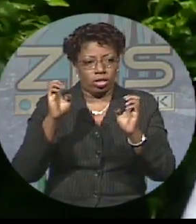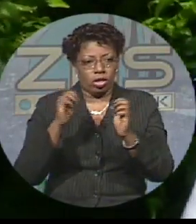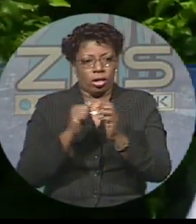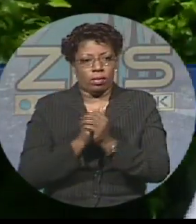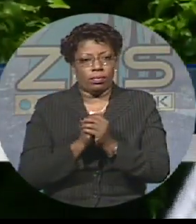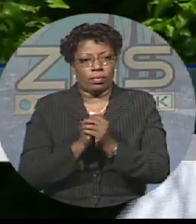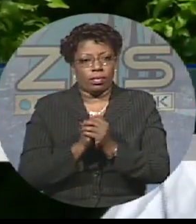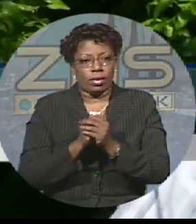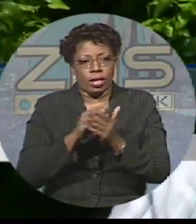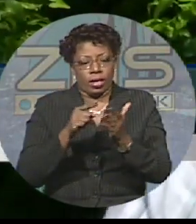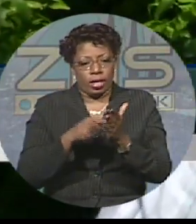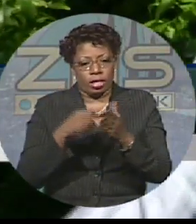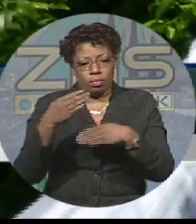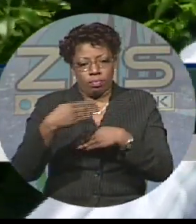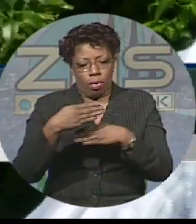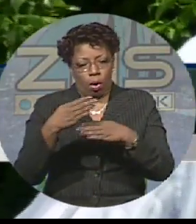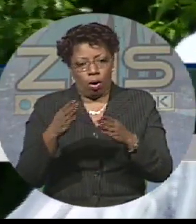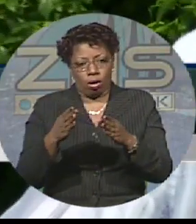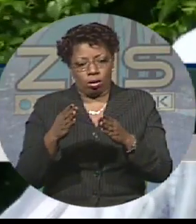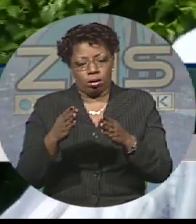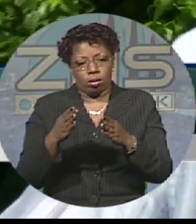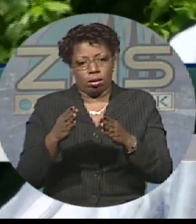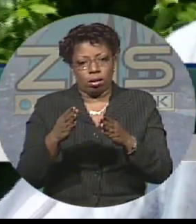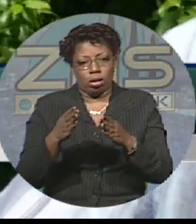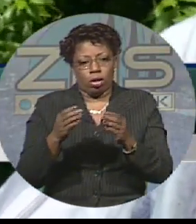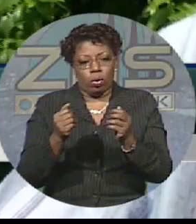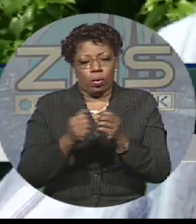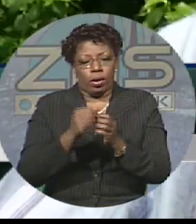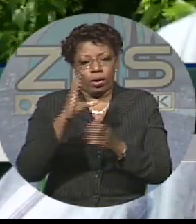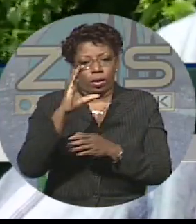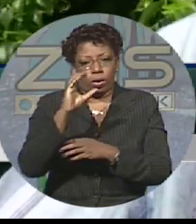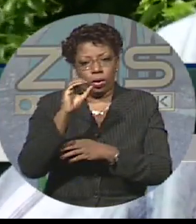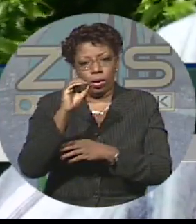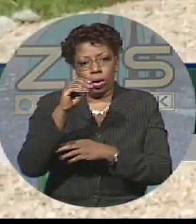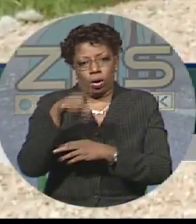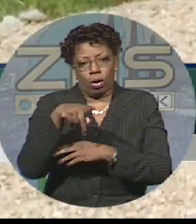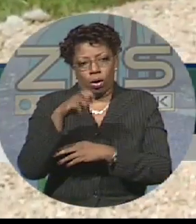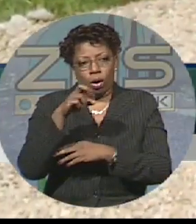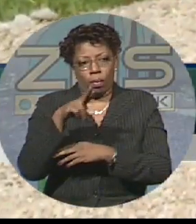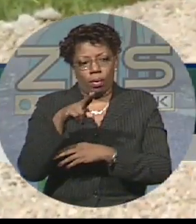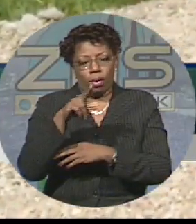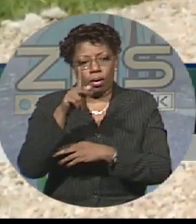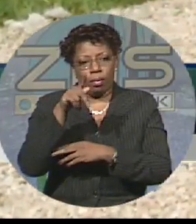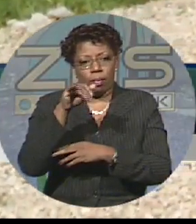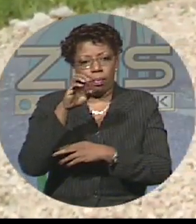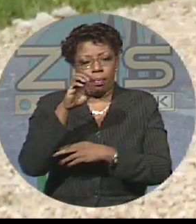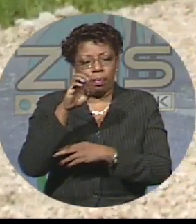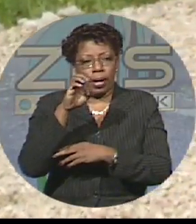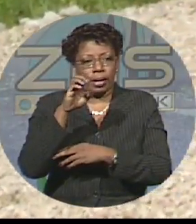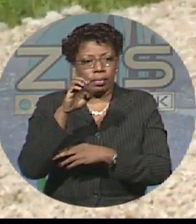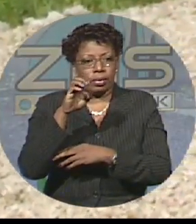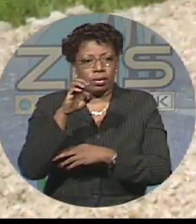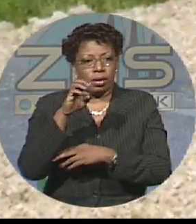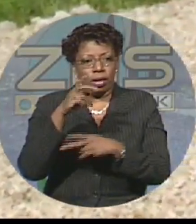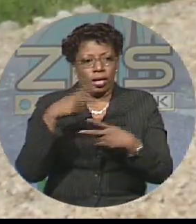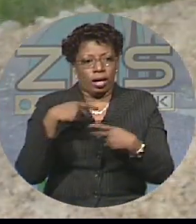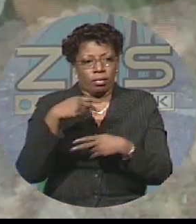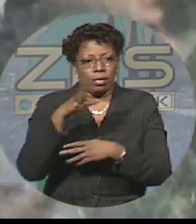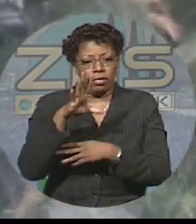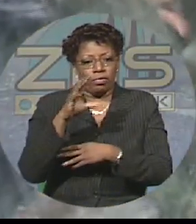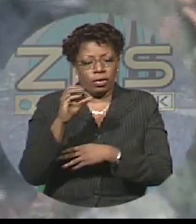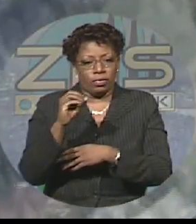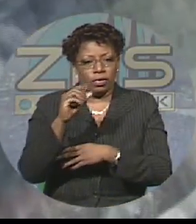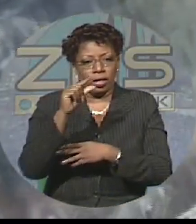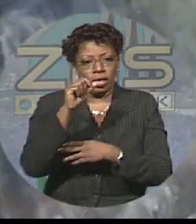box of aluminum with copper pipe in it. That's it. That's it. It holds 50 gallons of